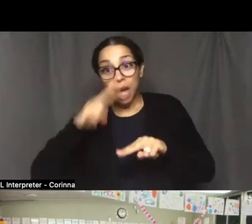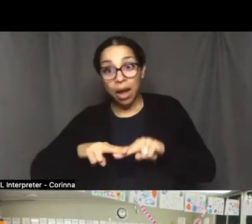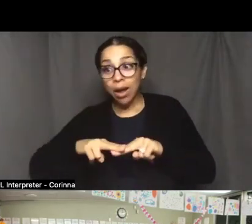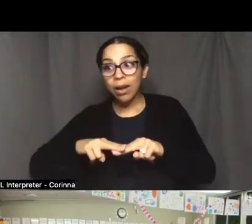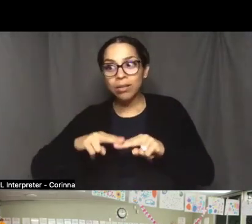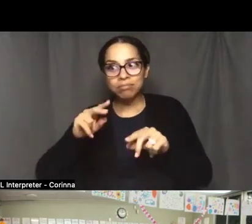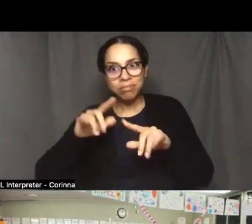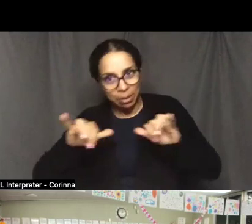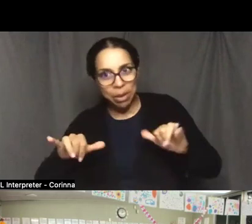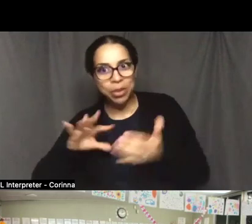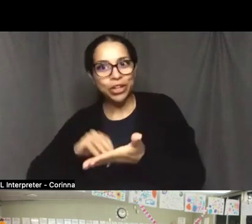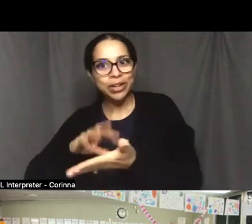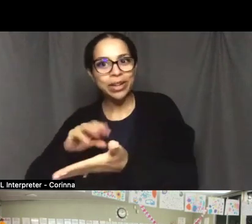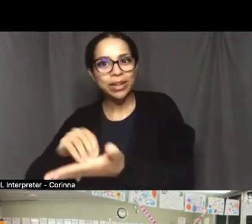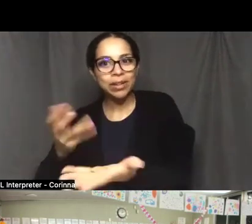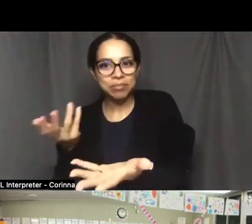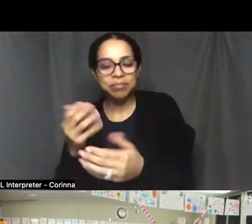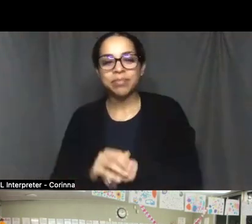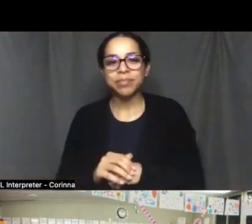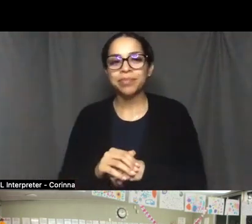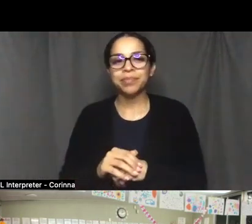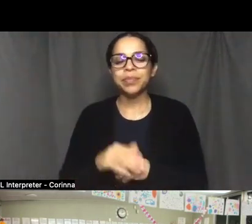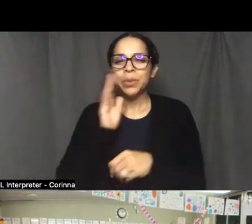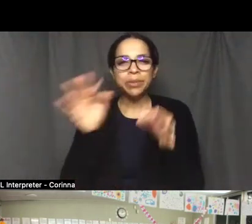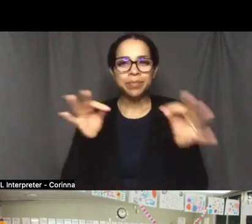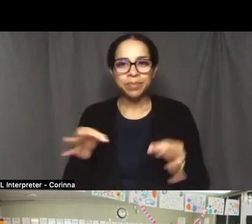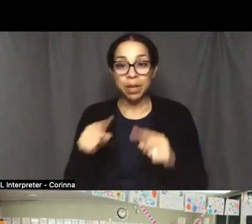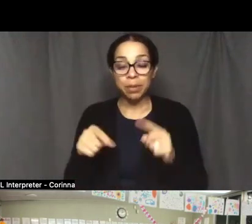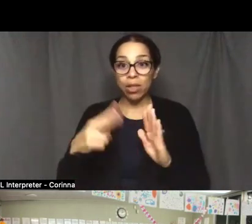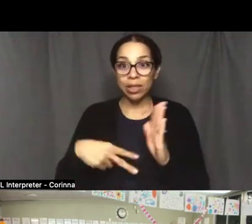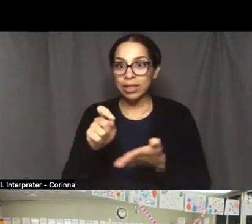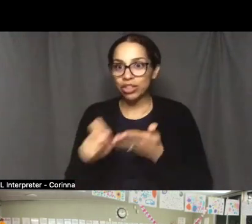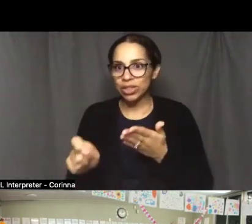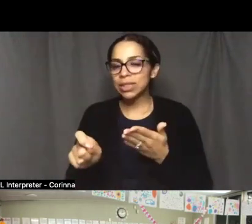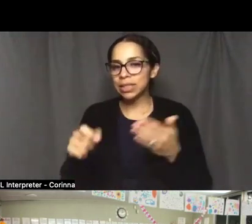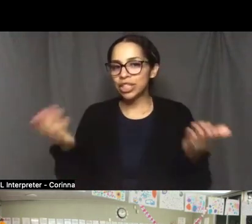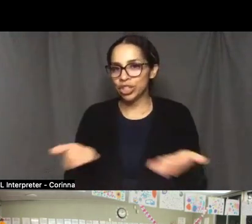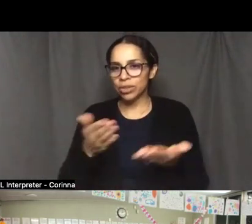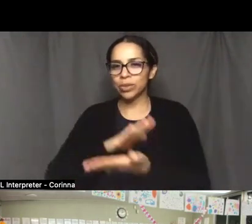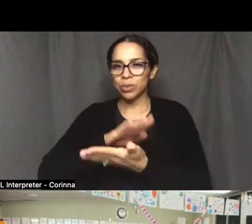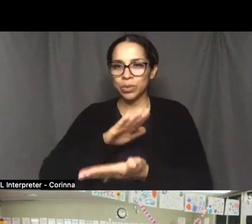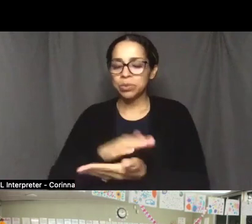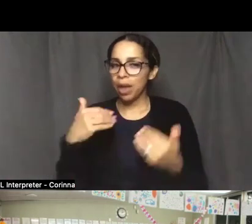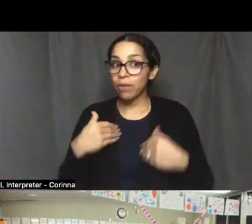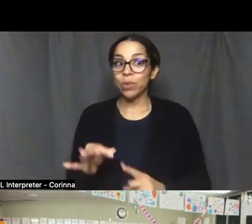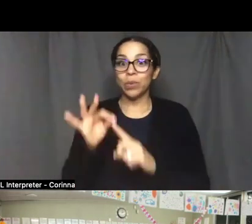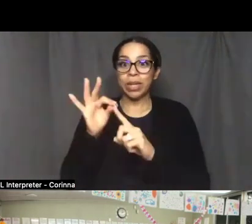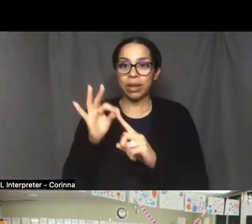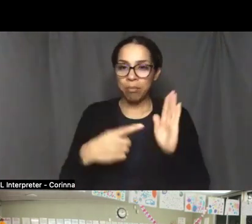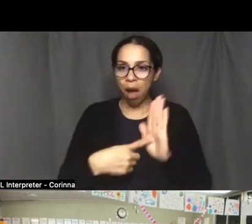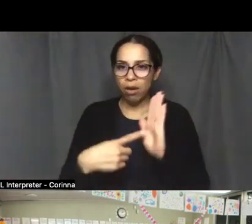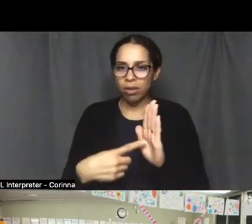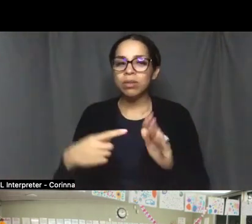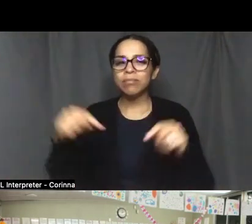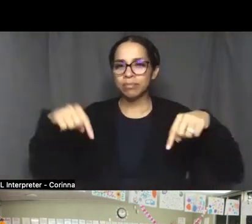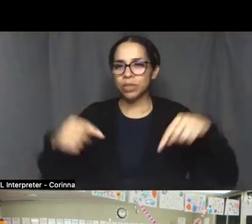So let me tell you a little bit about literacy here at our school. We have a pretty unique model. We are a dual language